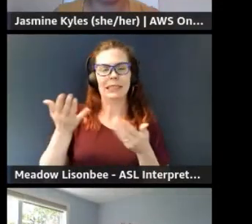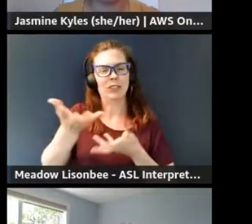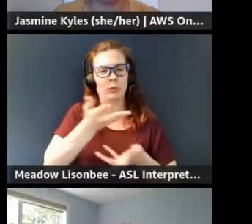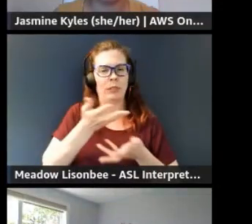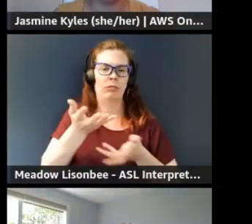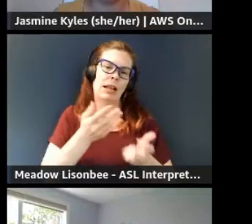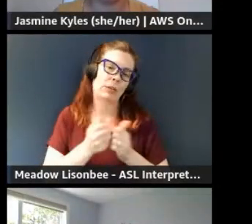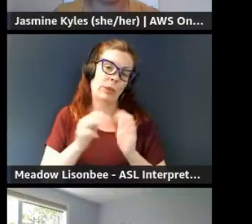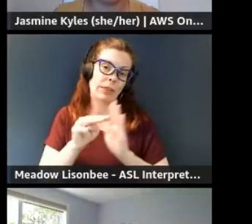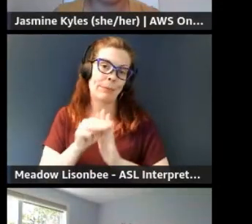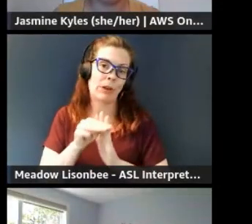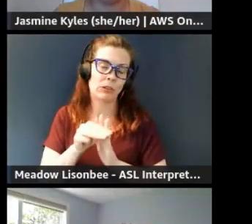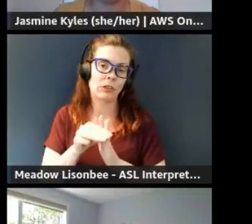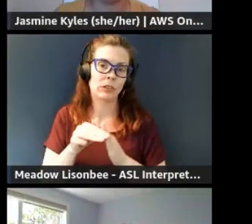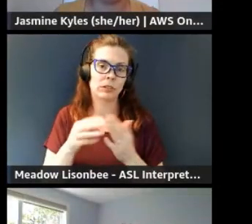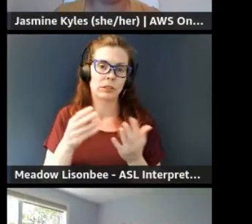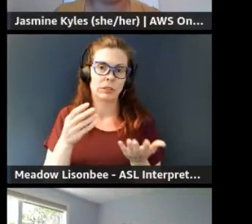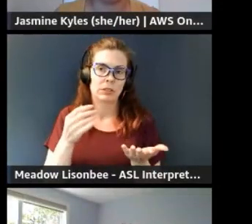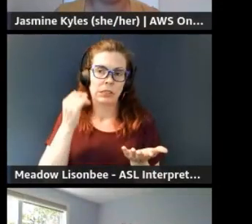these models if